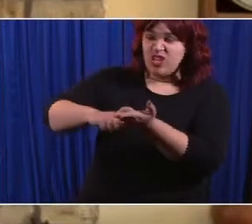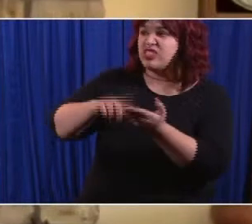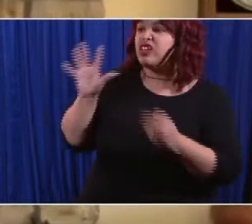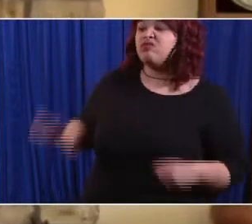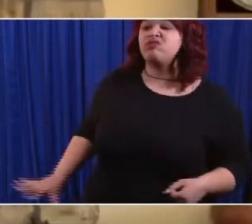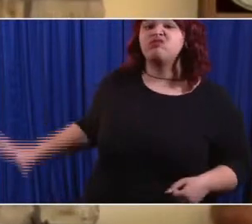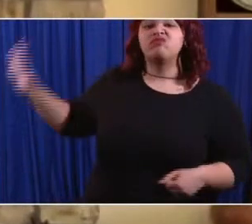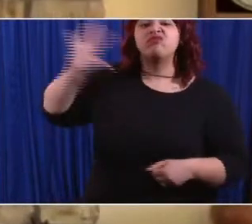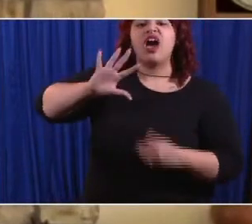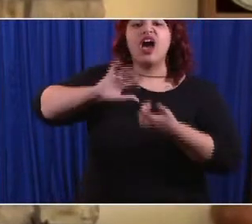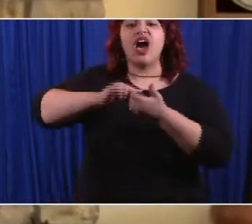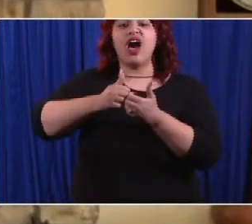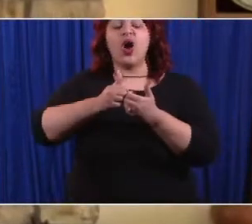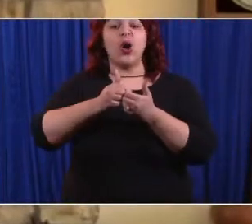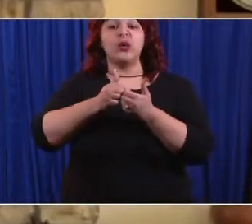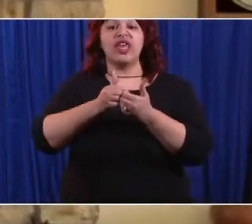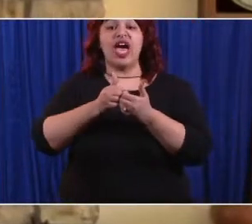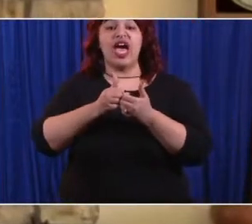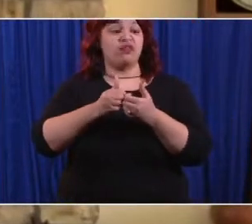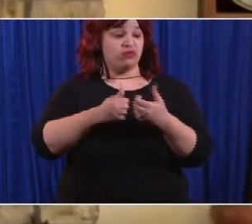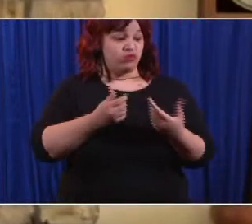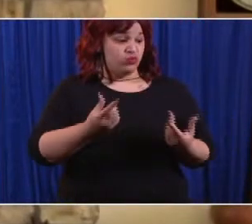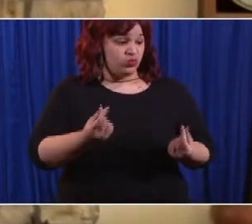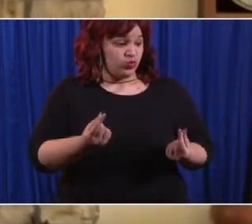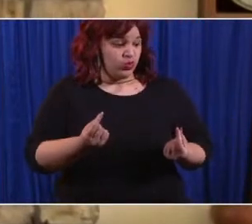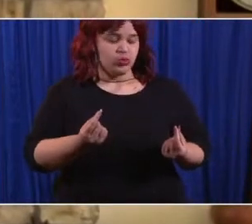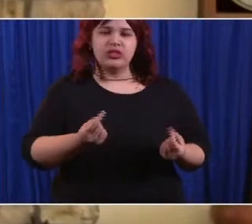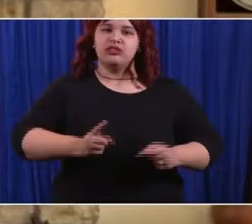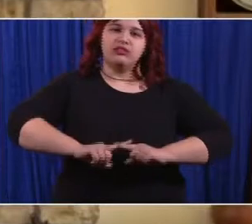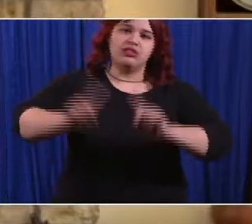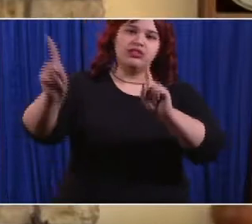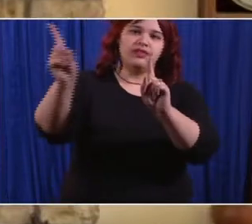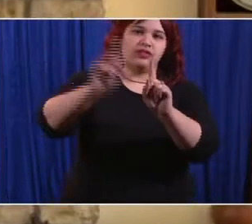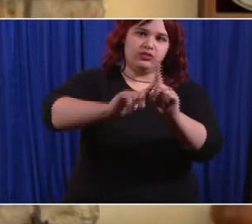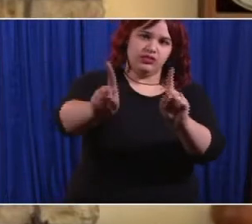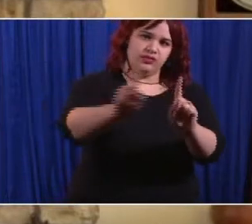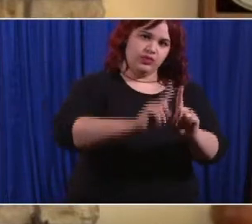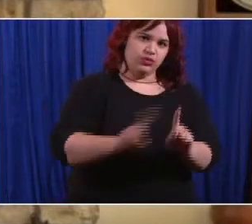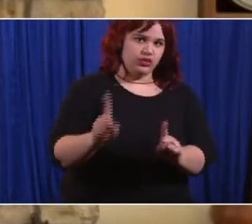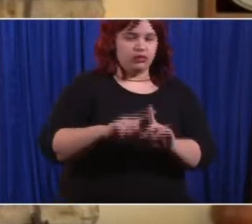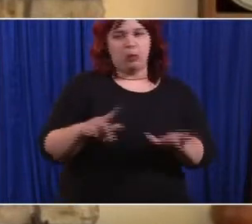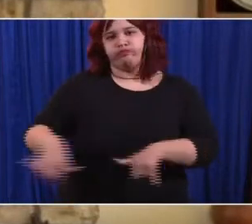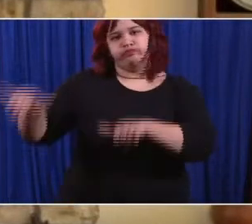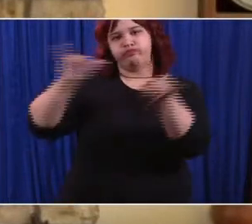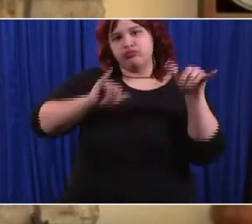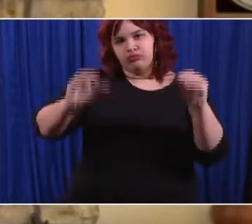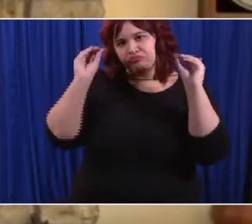we've made it so clear to people. I'll do this again. We now have, an